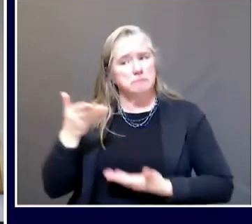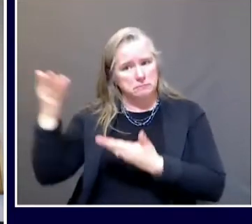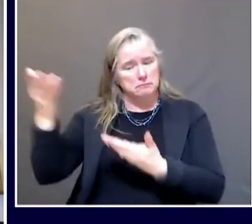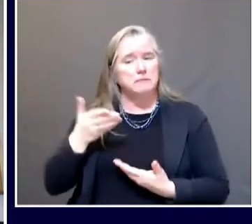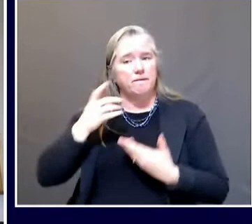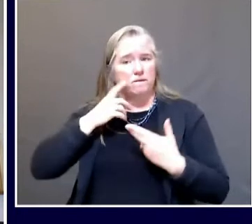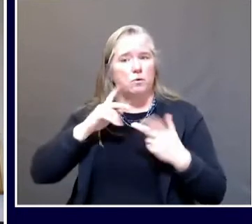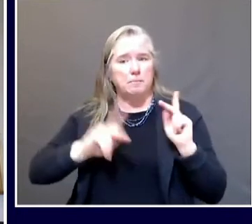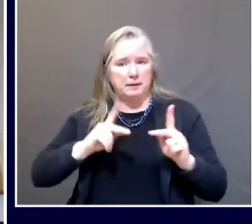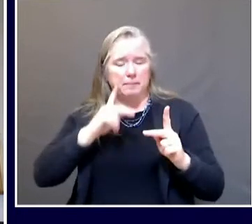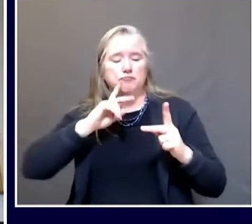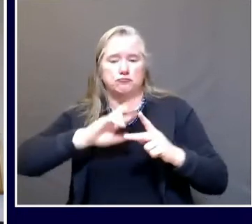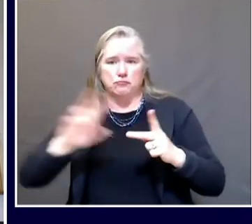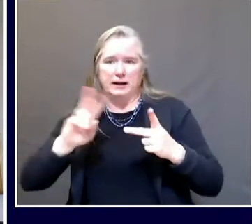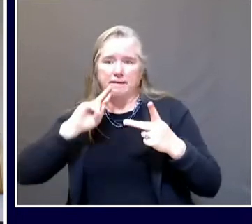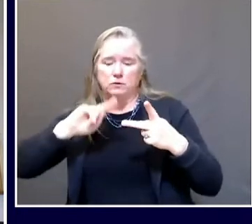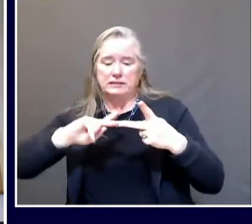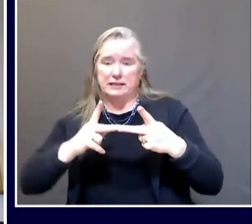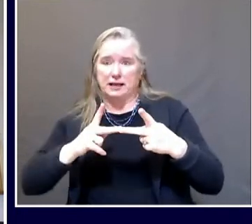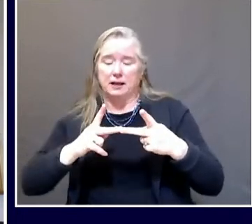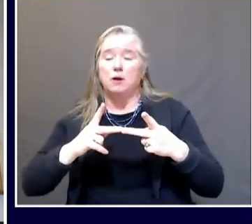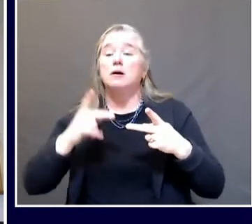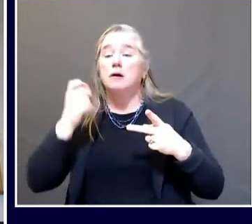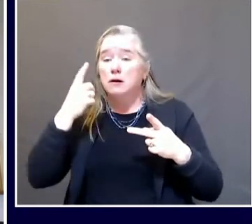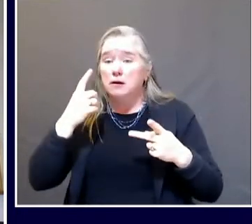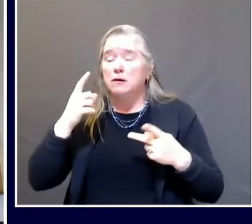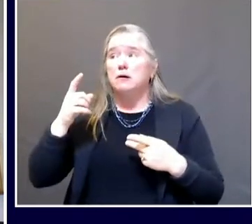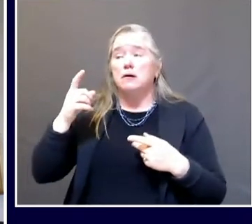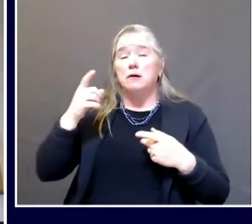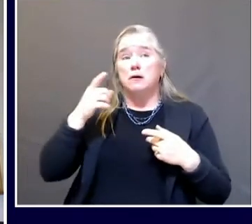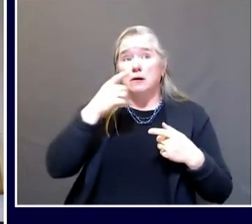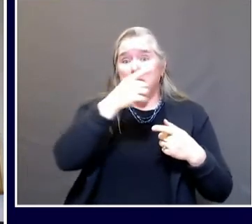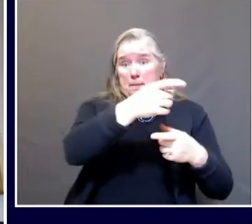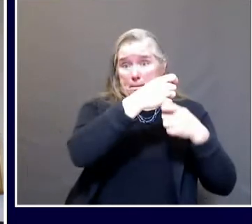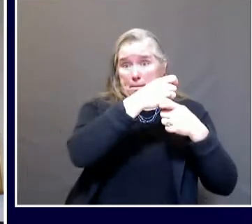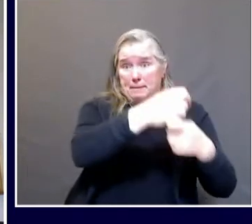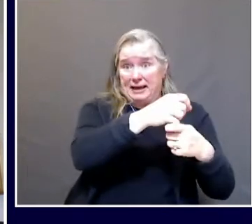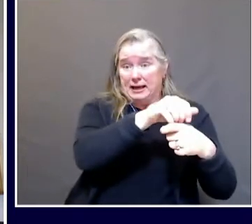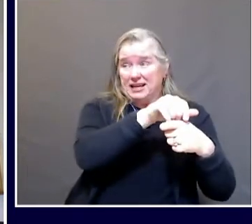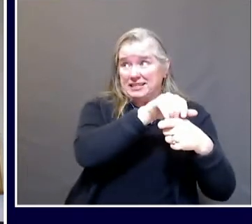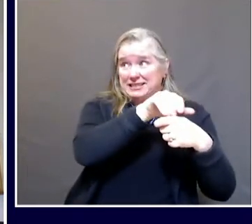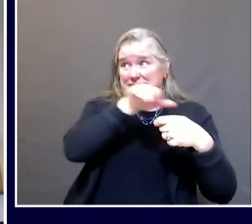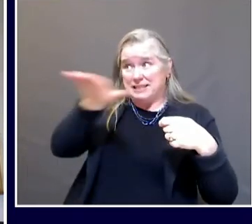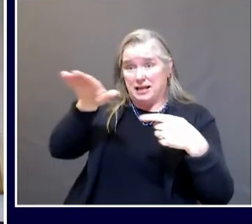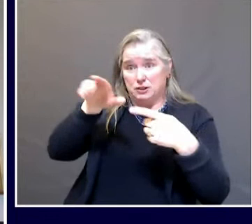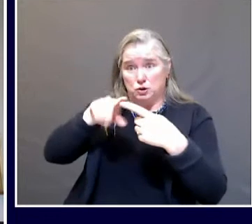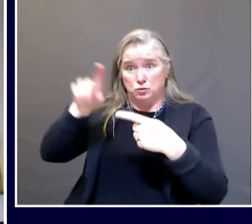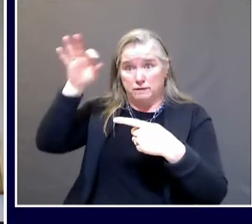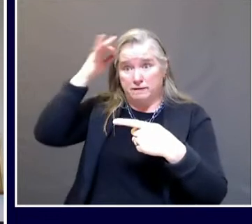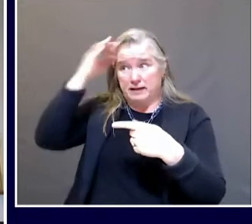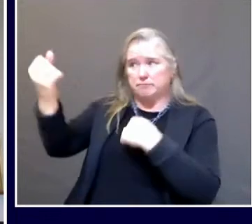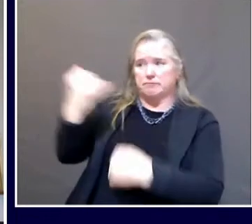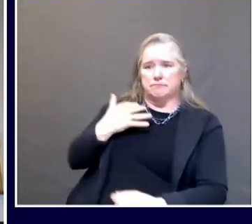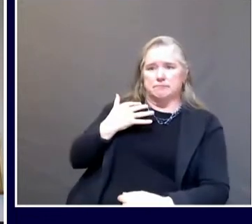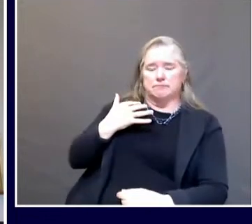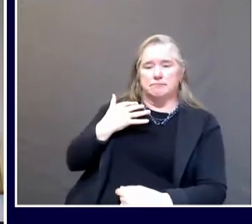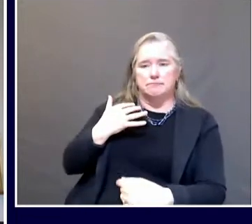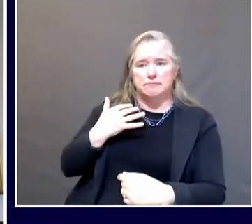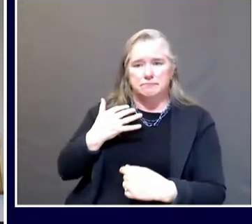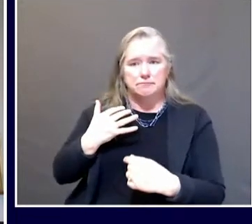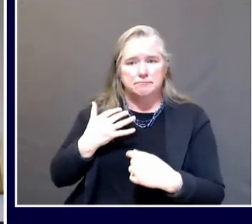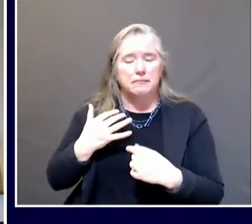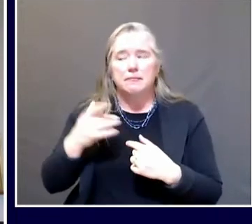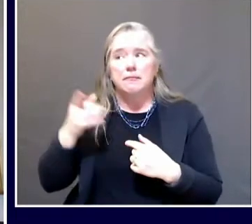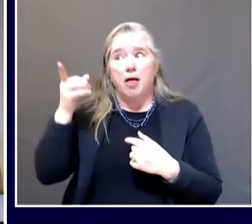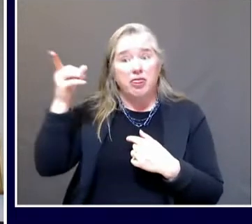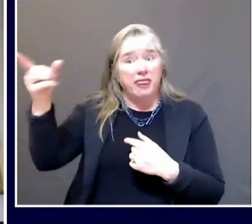states as they are produced. But again, they are not being taken off a shelf. That is the change